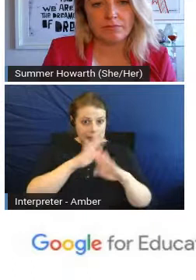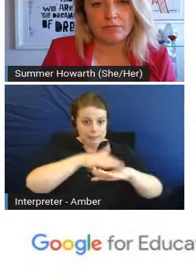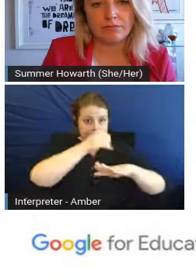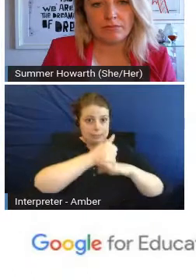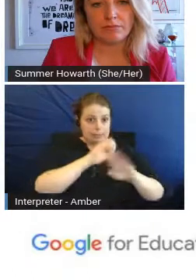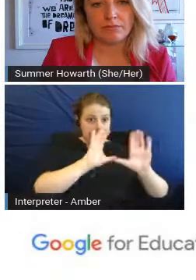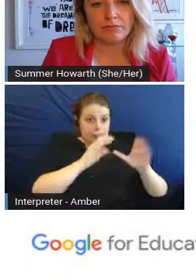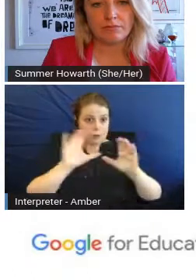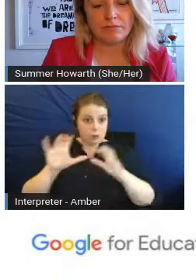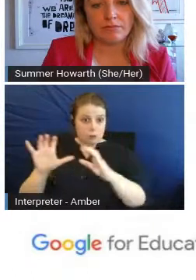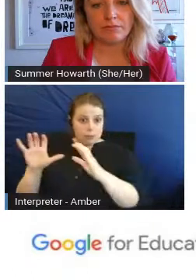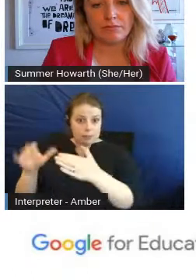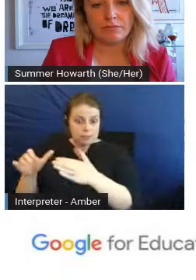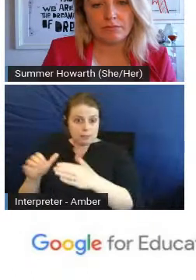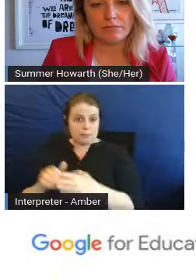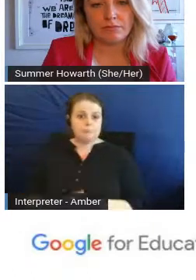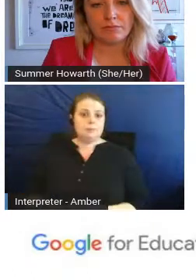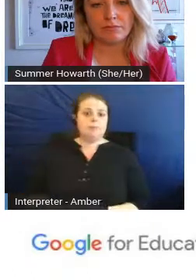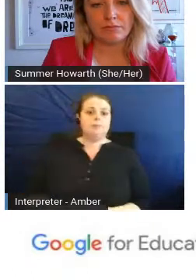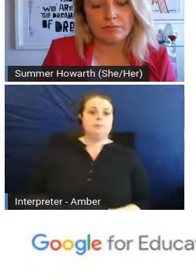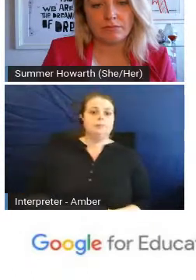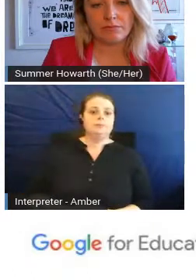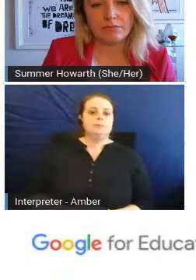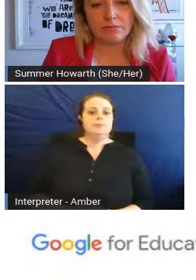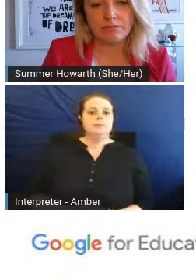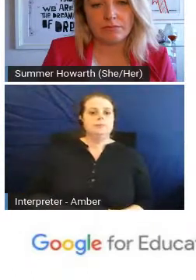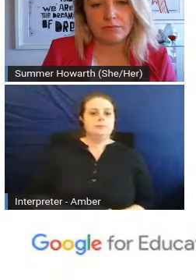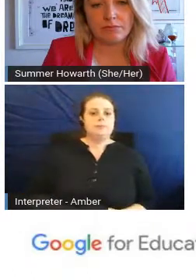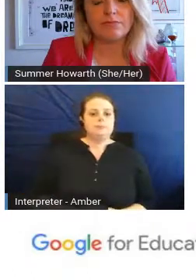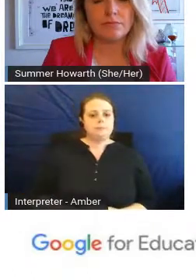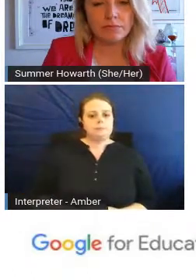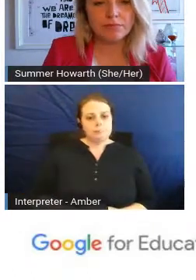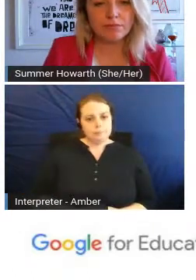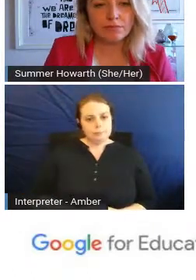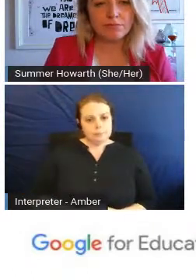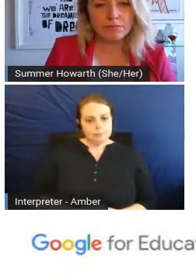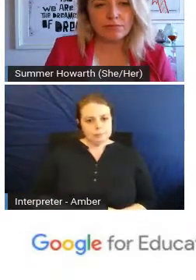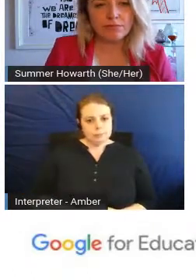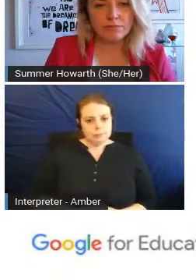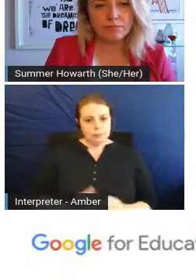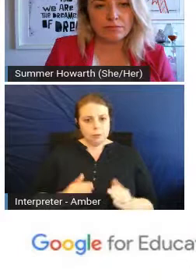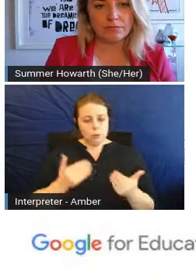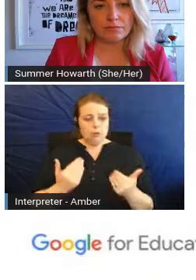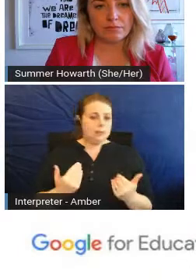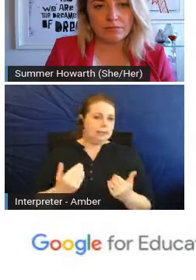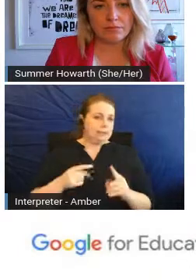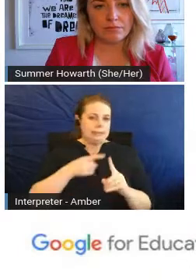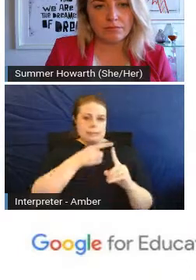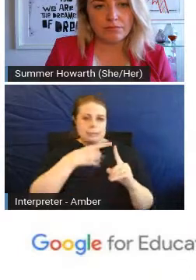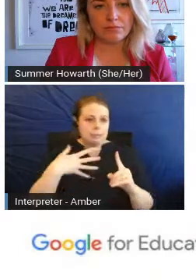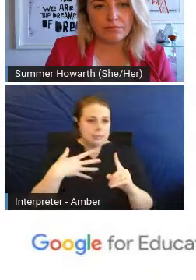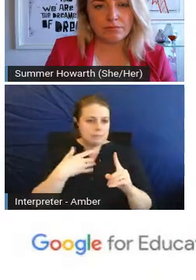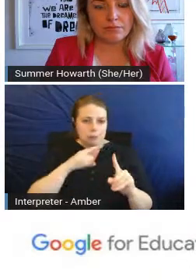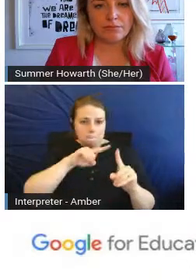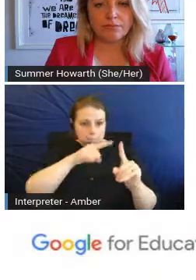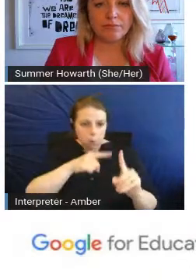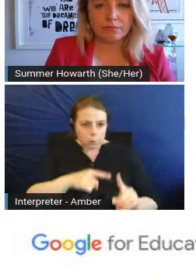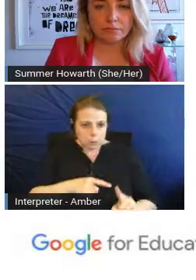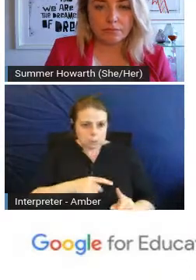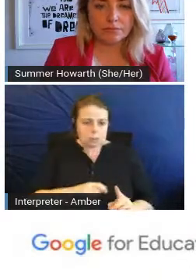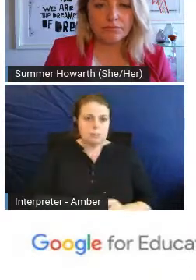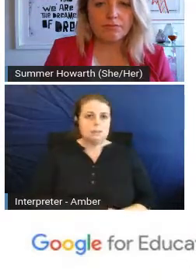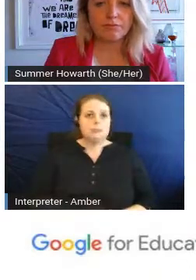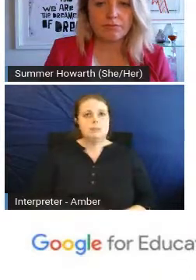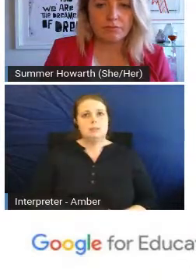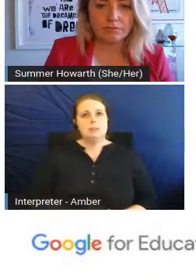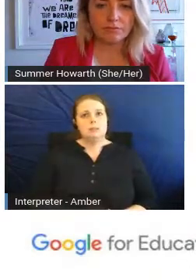actually give categories, something you've identified as a category, a particular amount of points. And but if in this case,